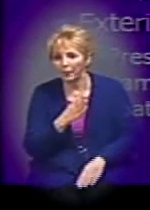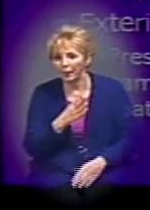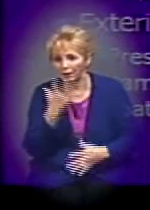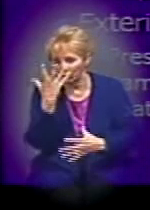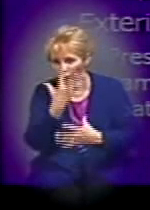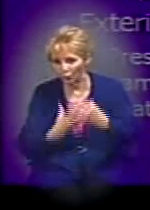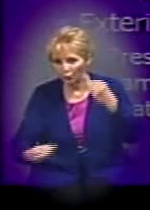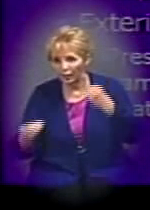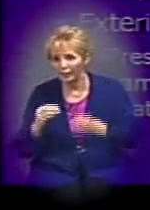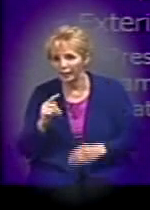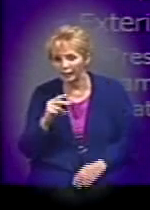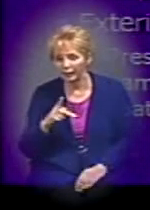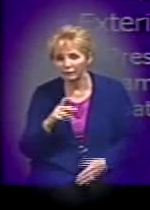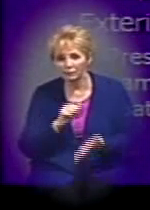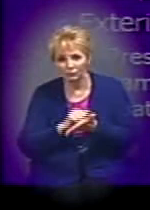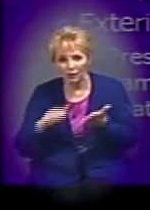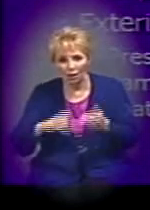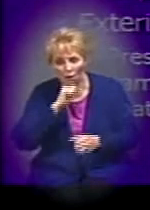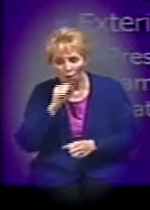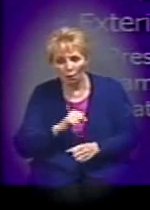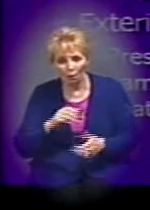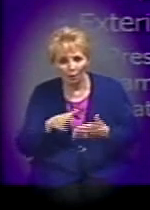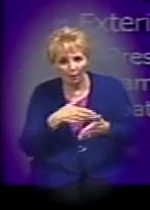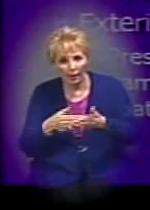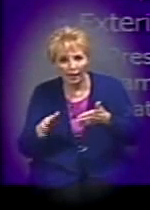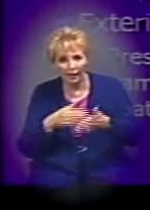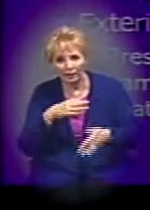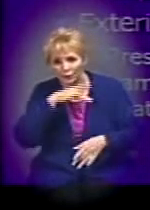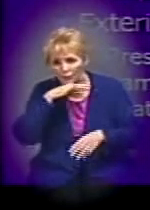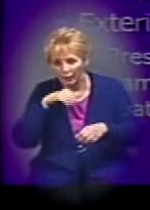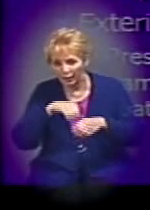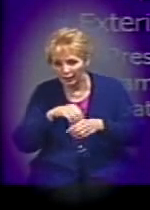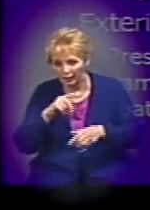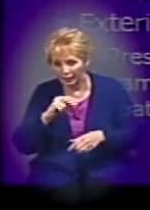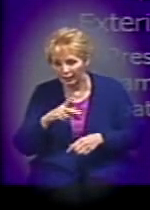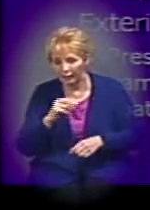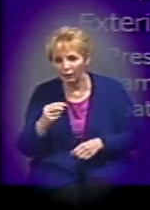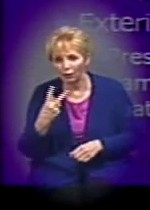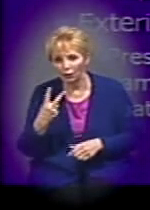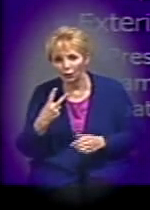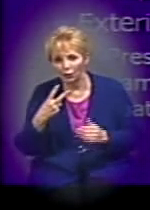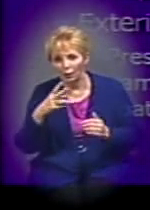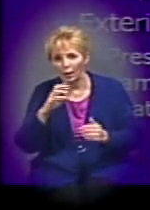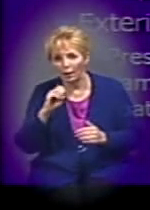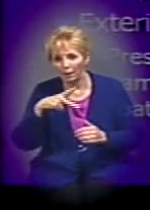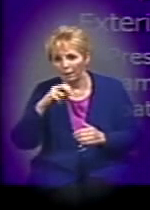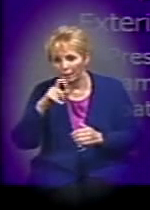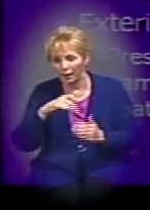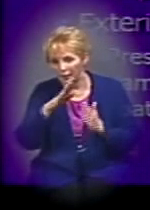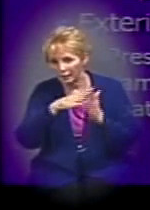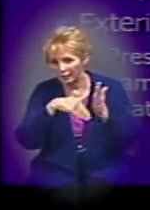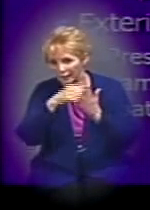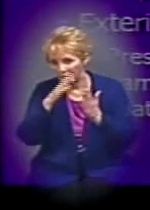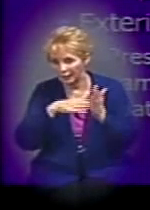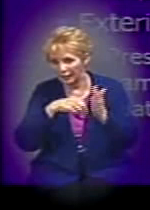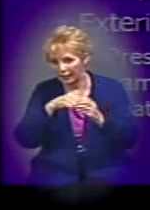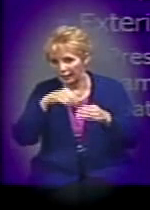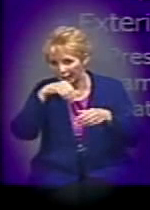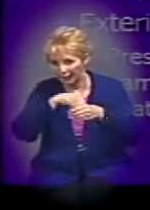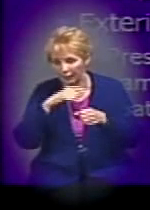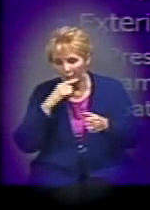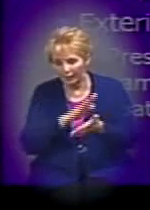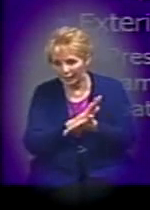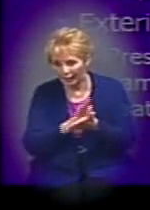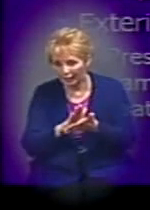tank, remove all the old paint and debris that's within the tank. We're going to have two coats of epoxy paint applied to the interior. It's going to be